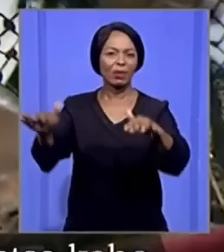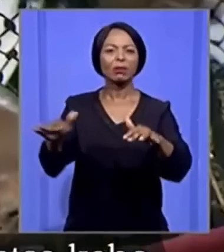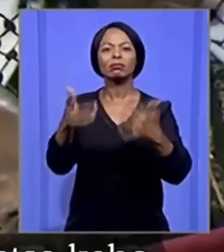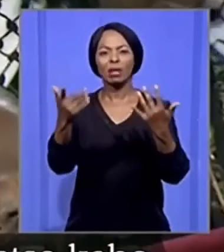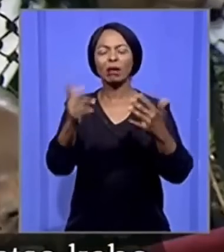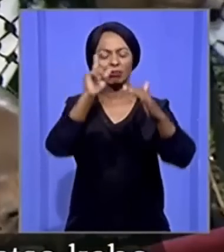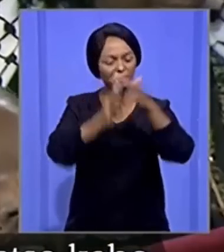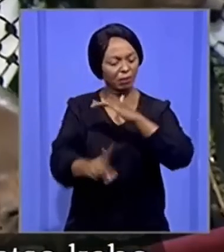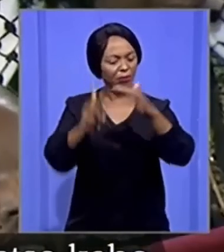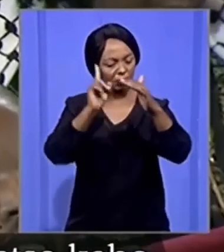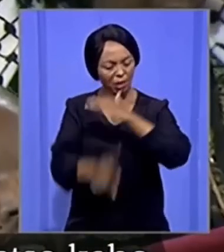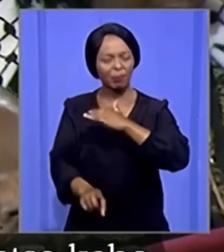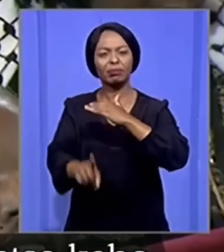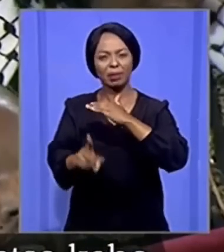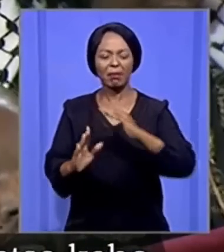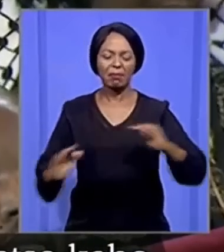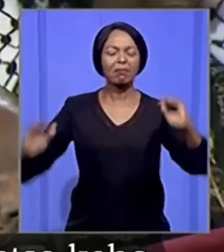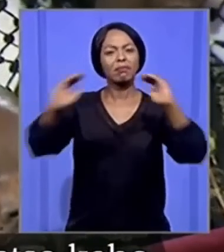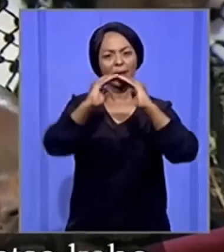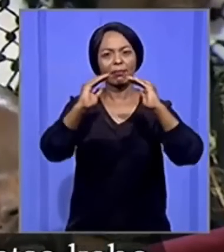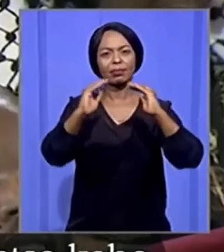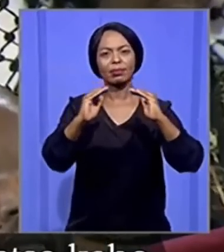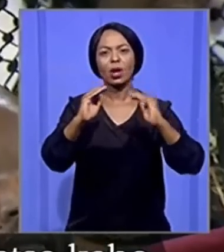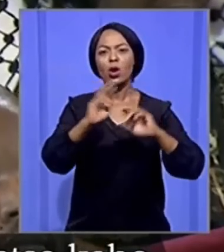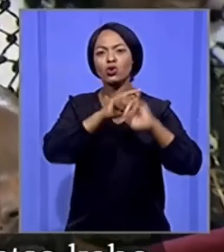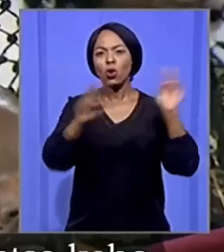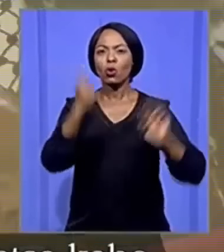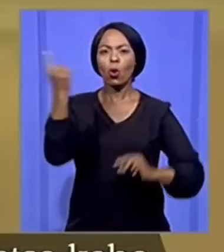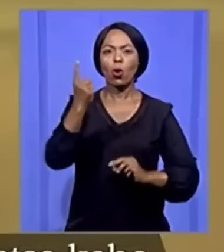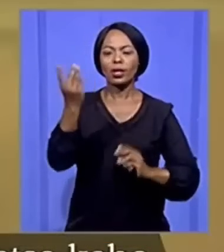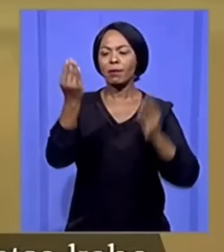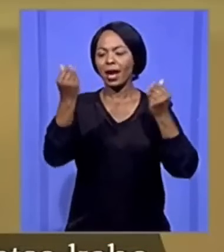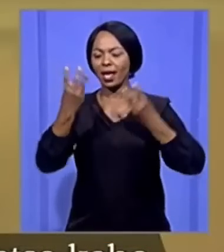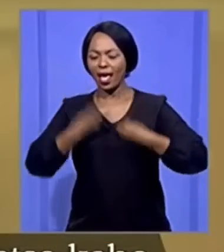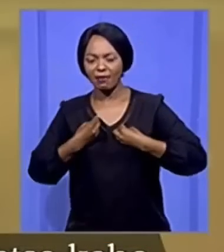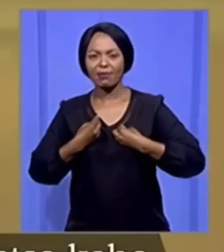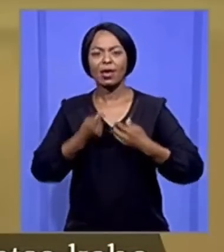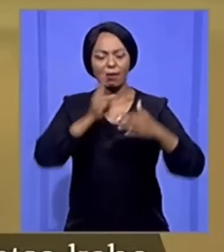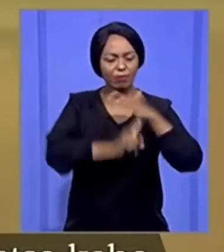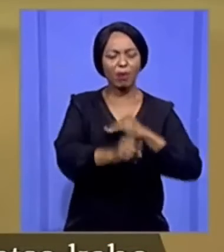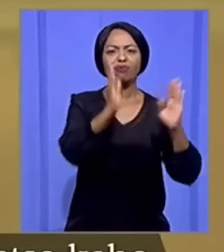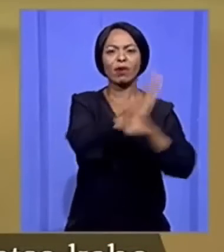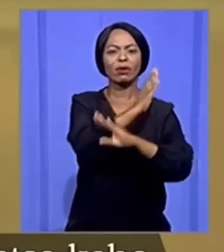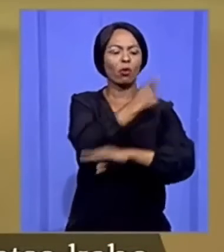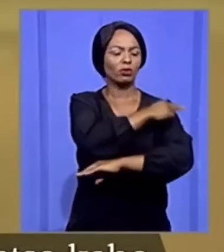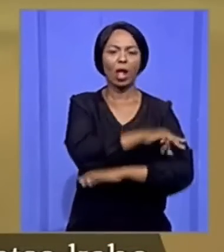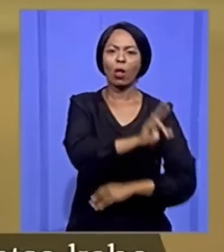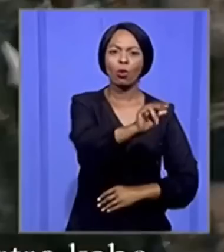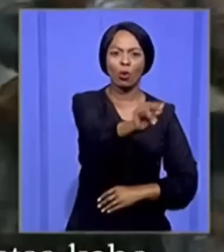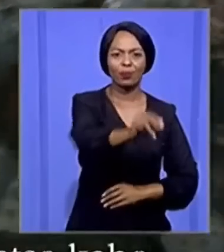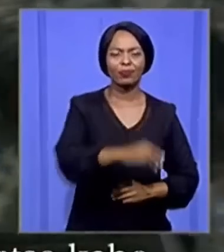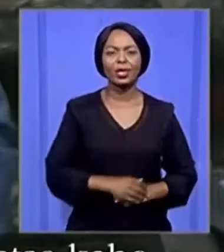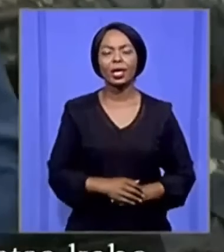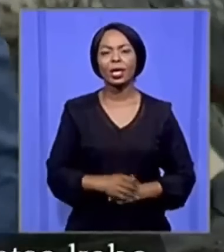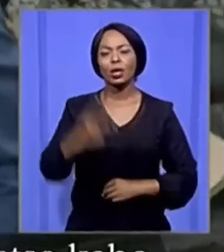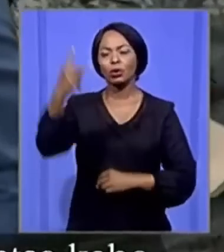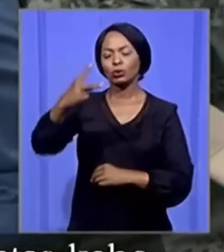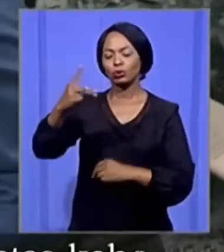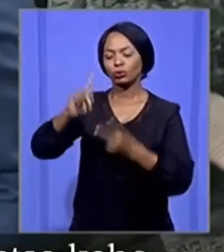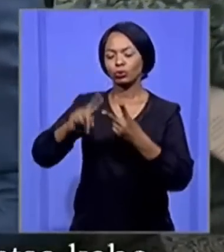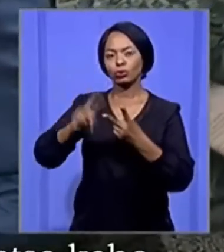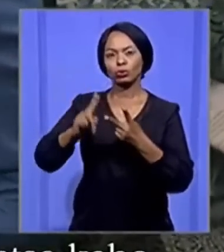batho ba le gore ba hlokomelwa ke batho ba ba nang le tšhelete fela ya bobedi ke e ba bitsang public procurement